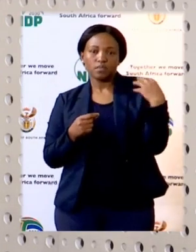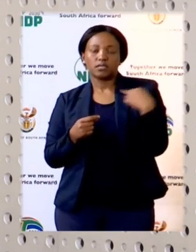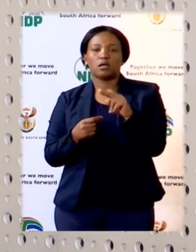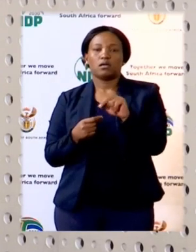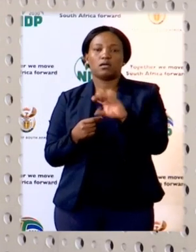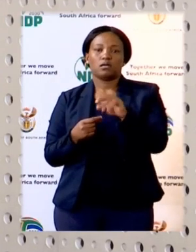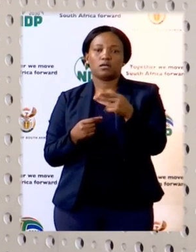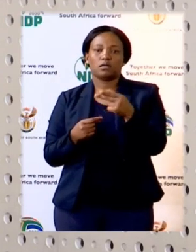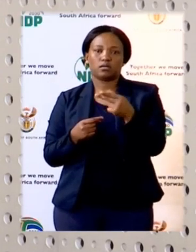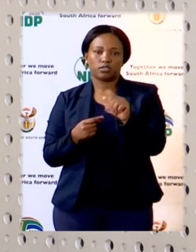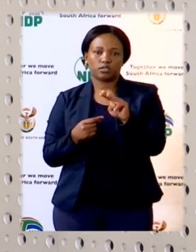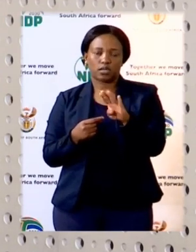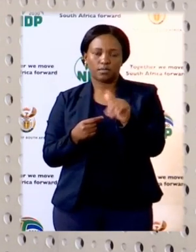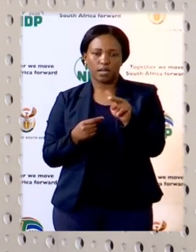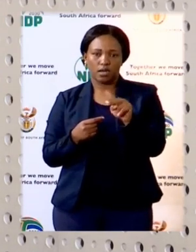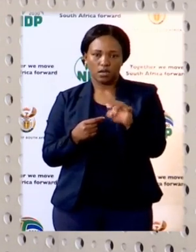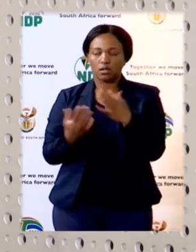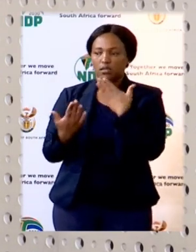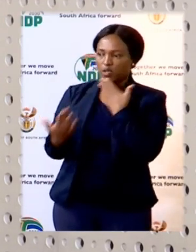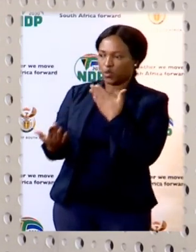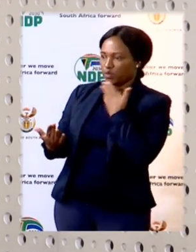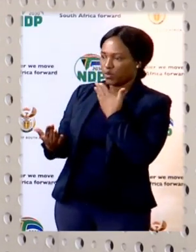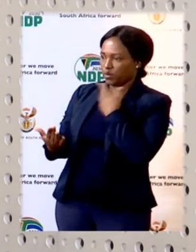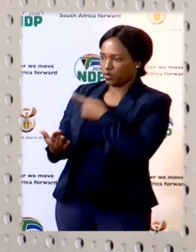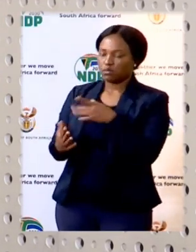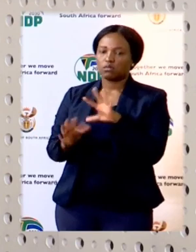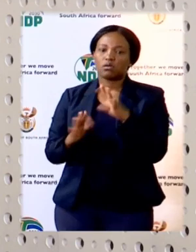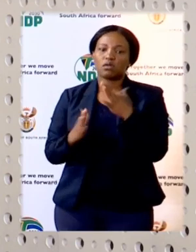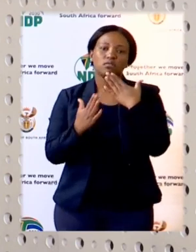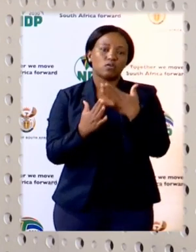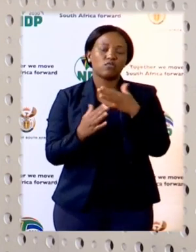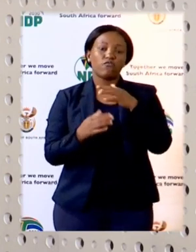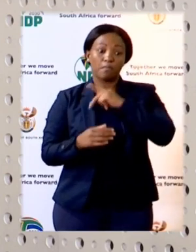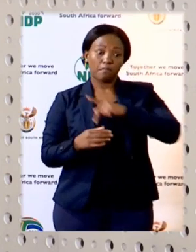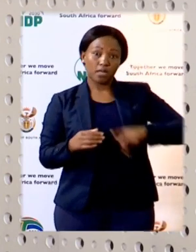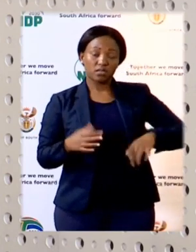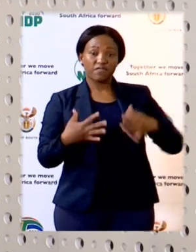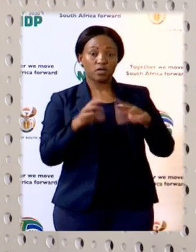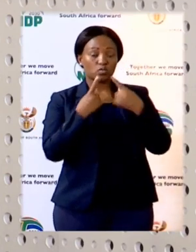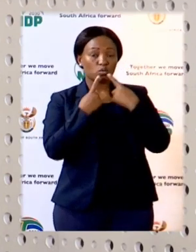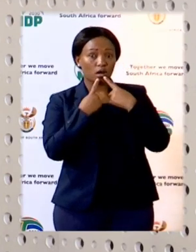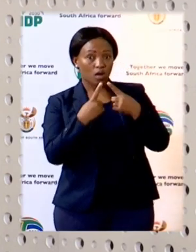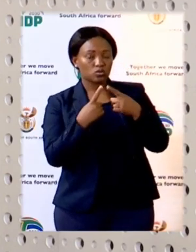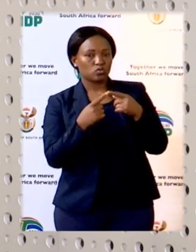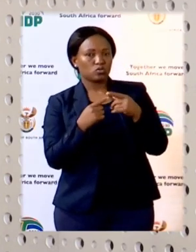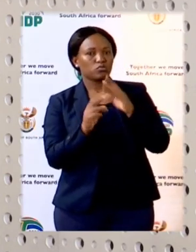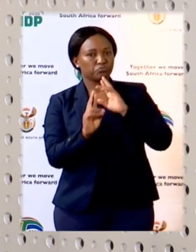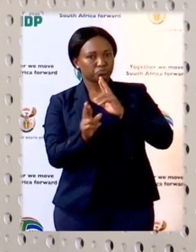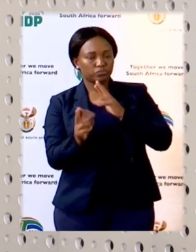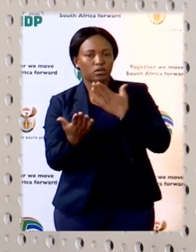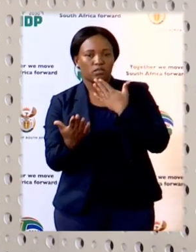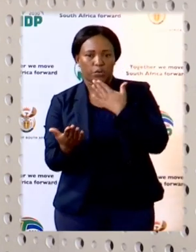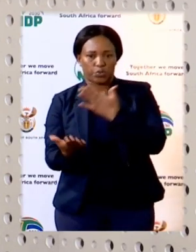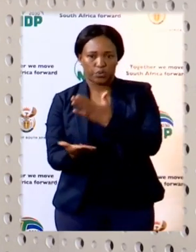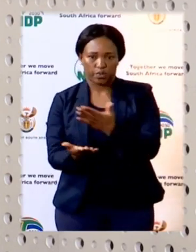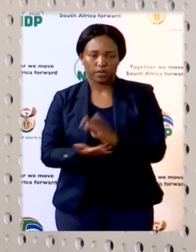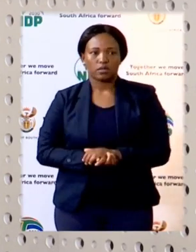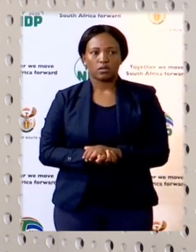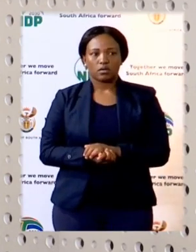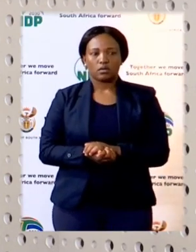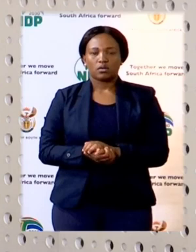on what we are doing in relation to what the president announced. But can we, in that